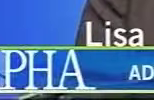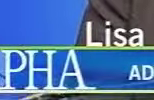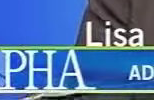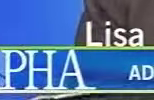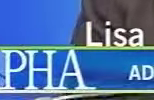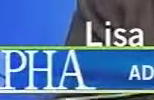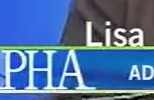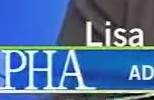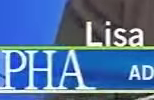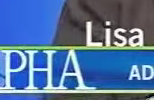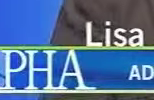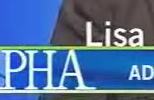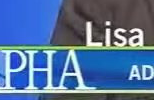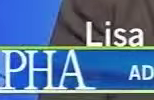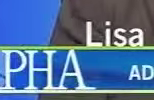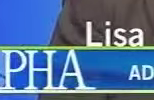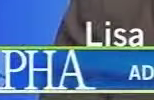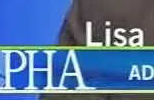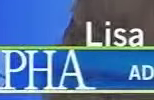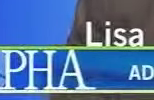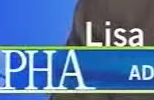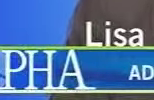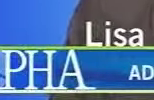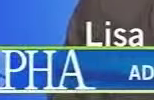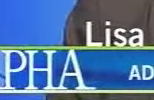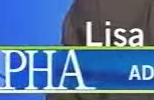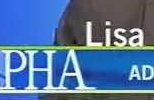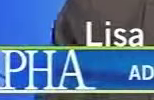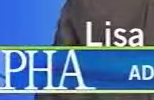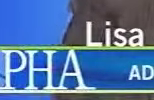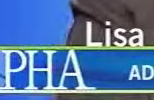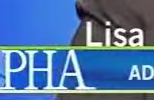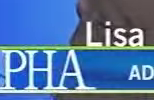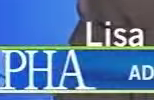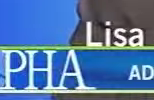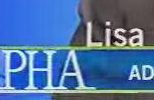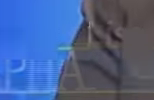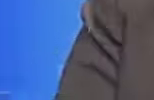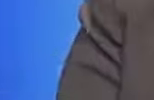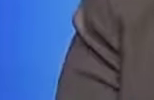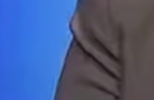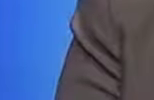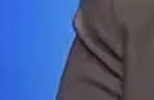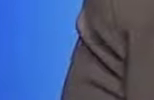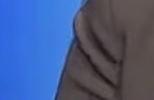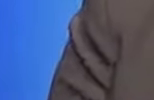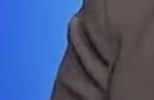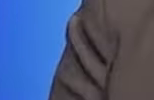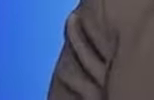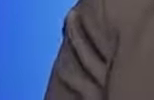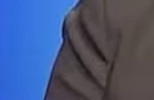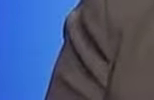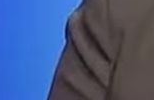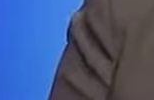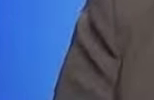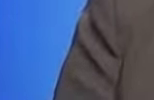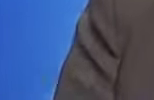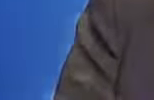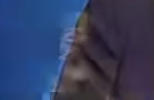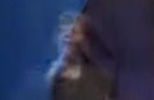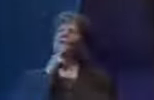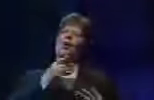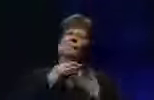Thank you. That's lovely. Thank you all so much. Well, good afternoon, APHA. Thank you so much for inviting me here today. It's a